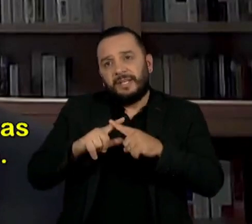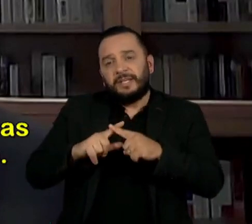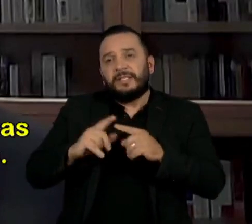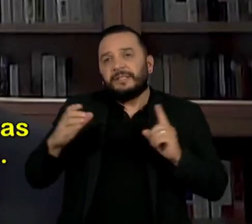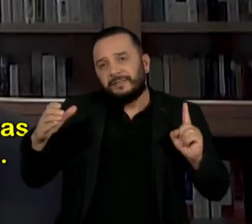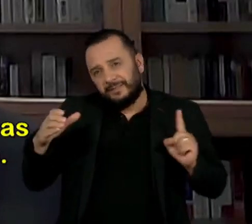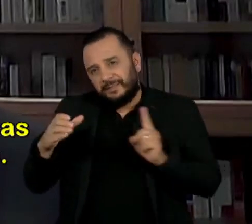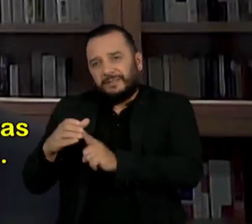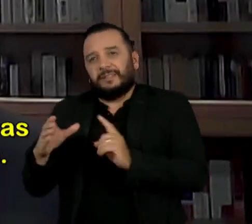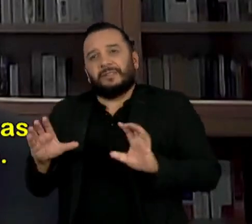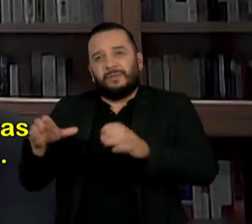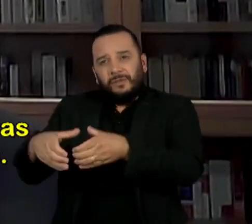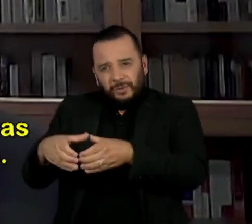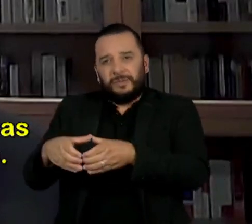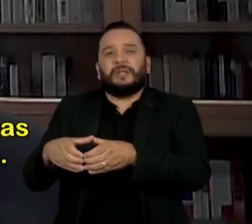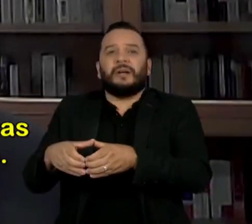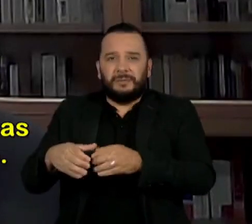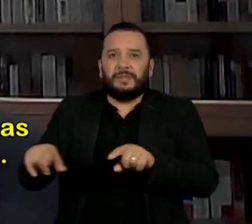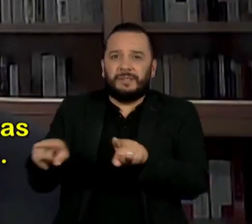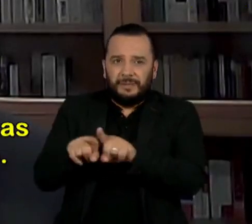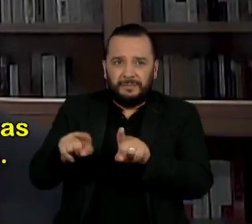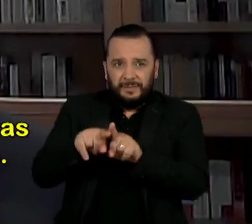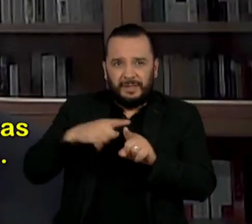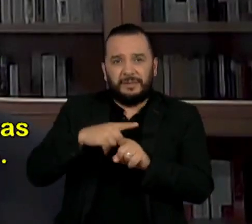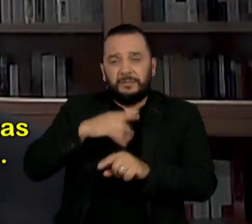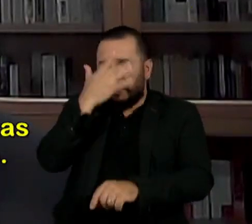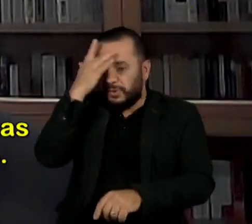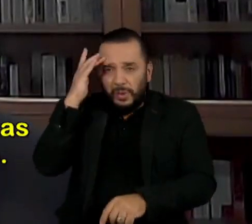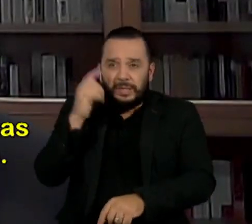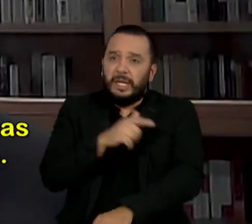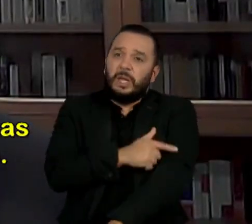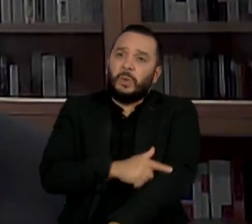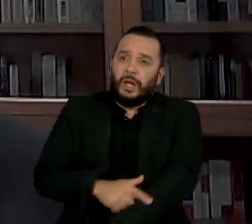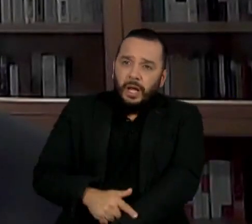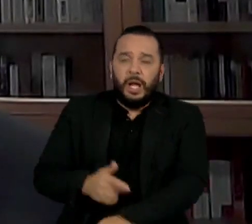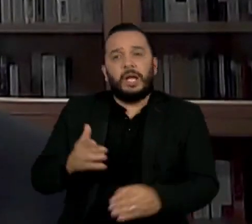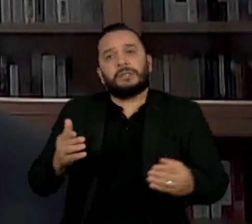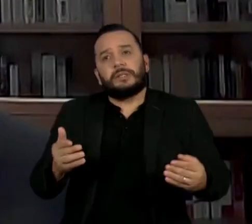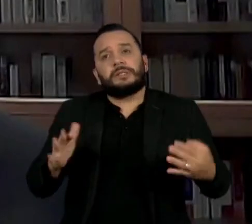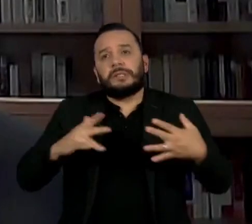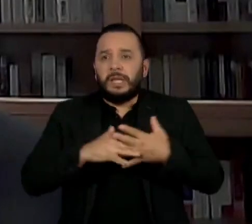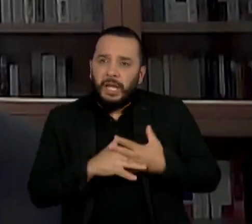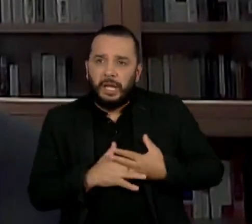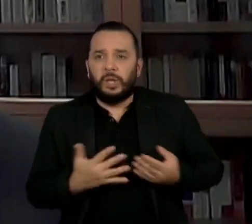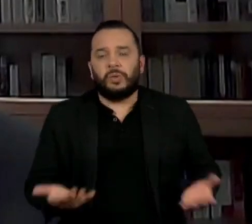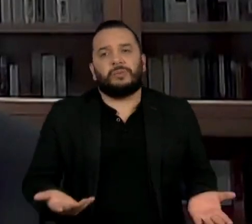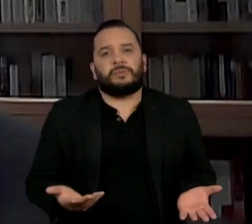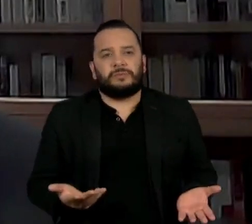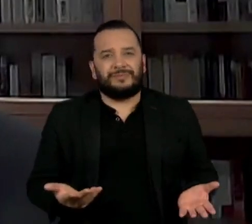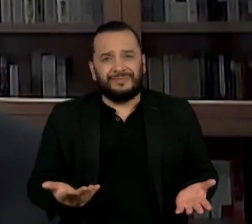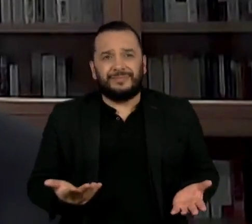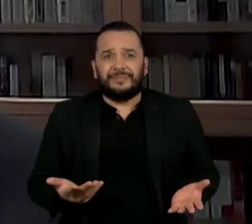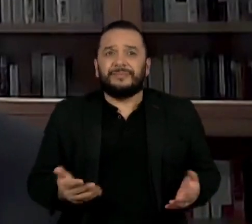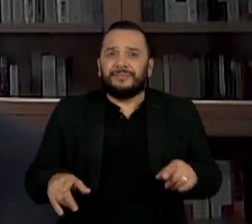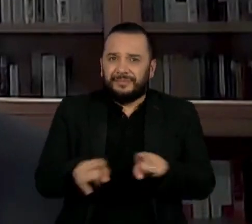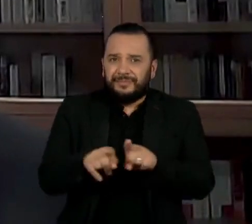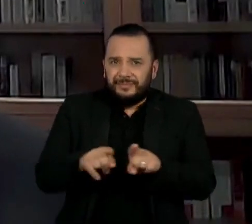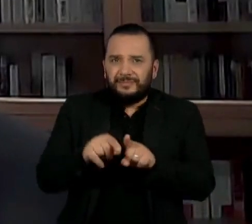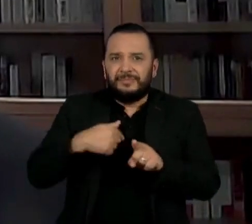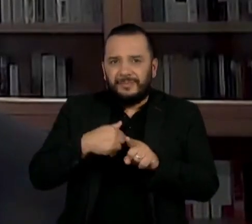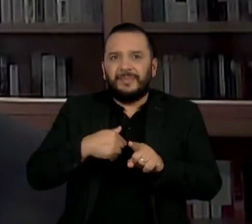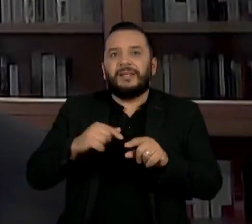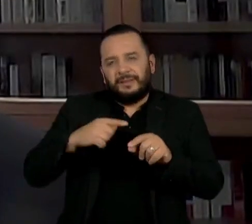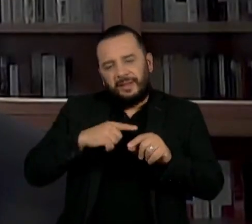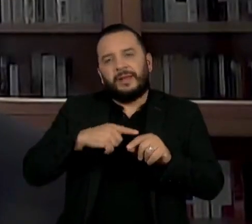there in their community, but also part of being a civilized person. And they were attracted to the